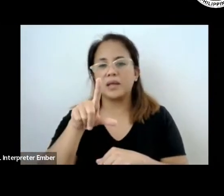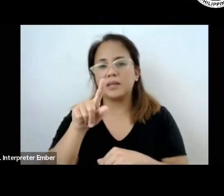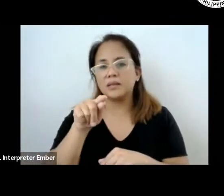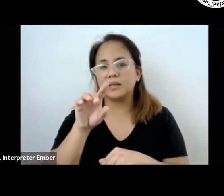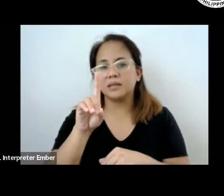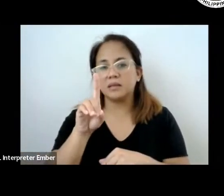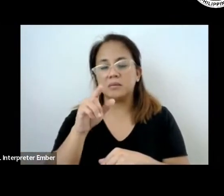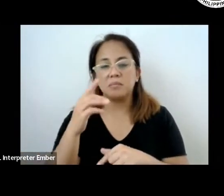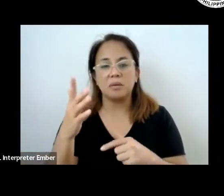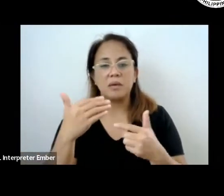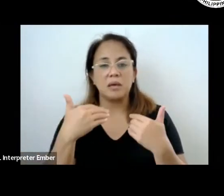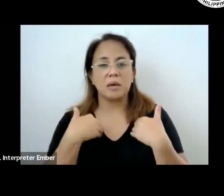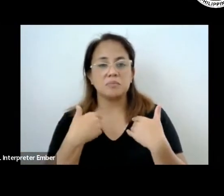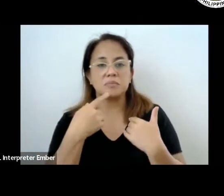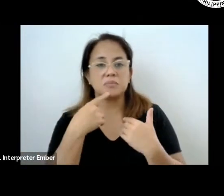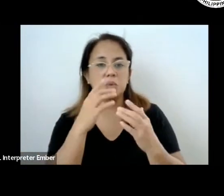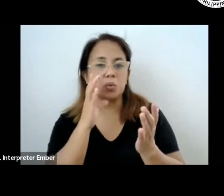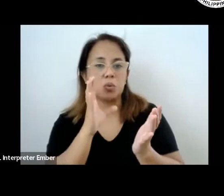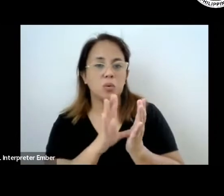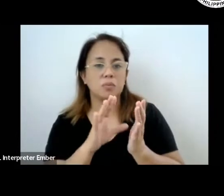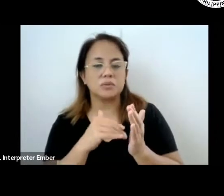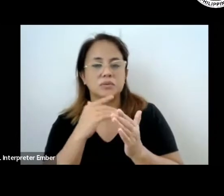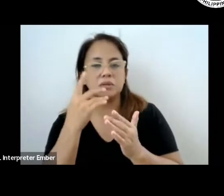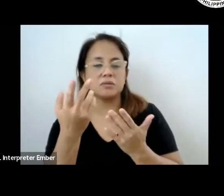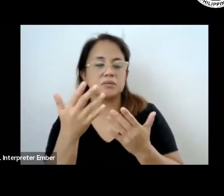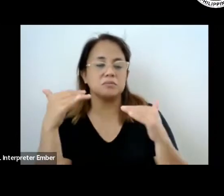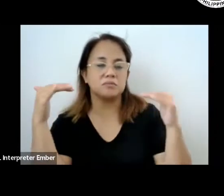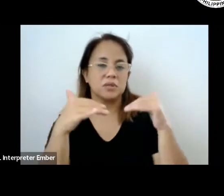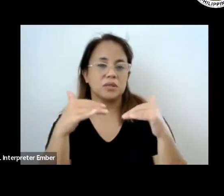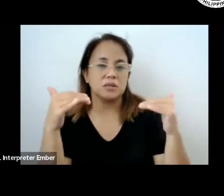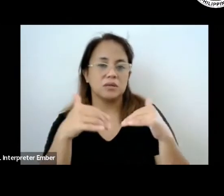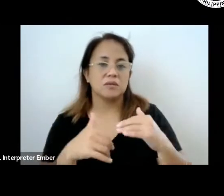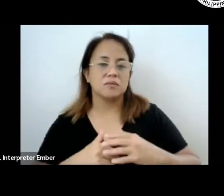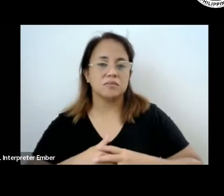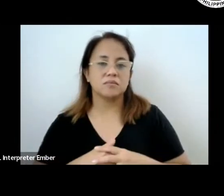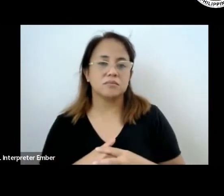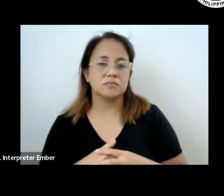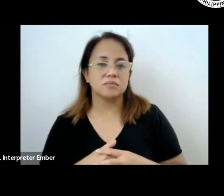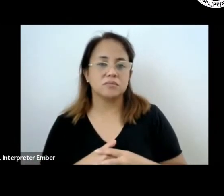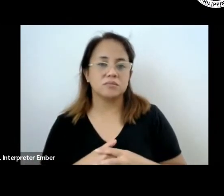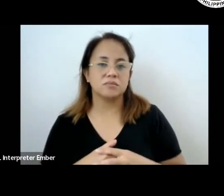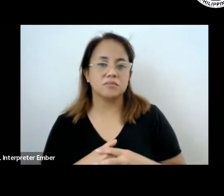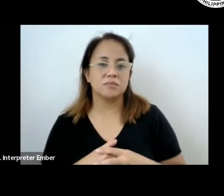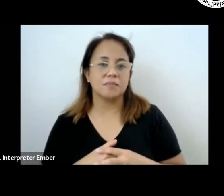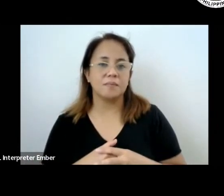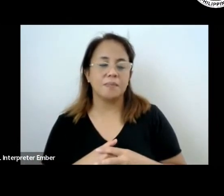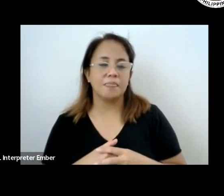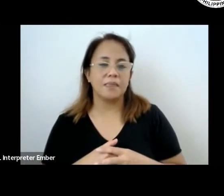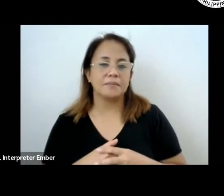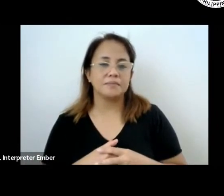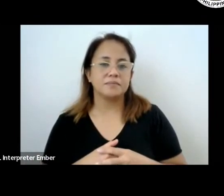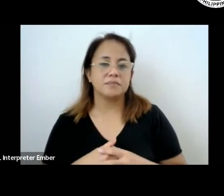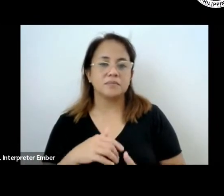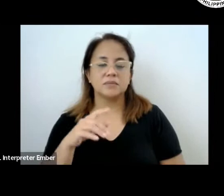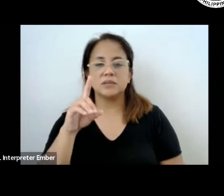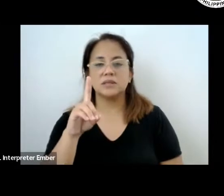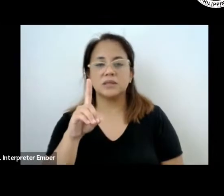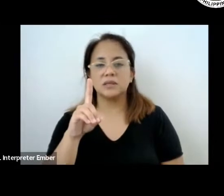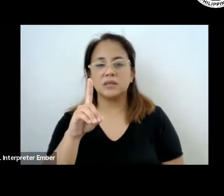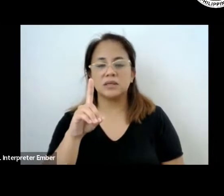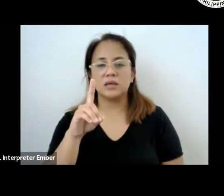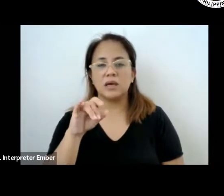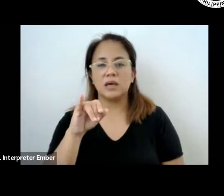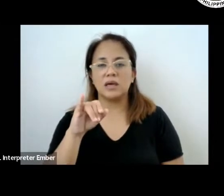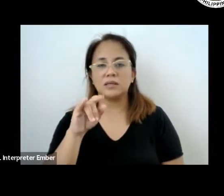meron silang pwede masabi rin sa atin in the next hearing on this matter. Or Mr. Chair, DOTC for that matter.